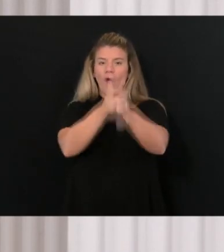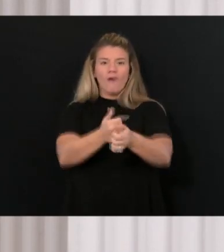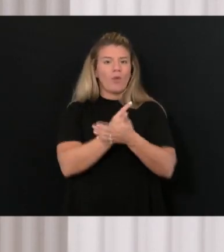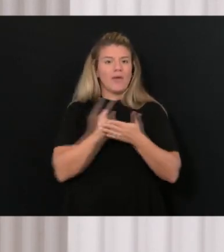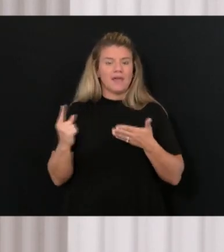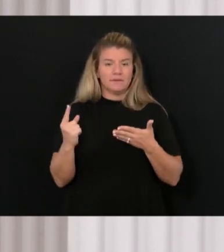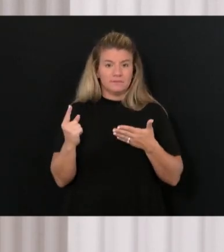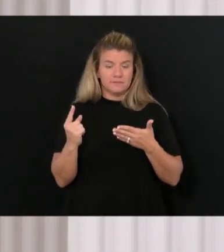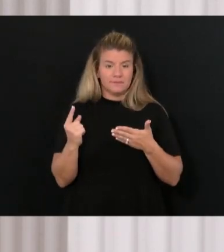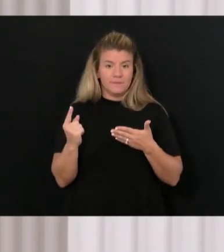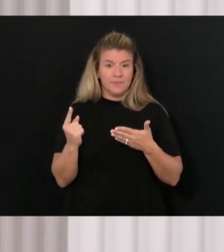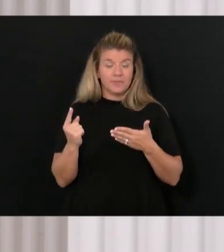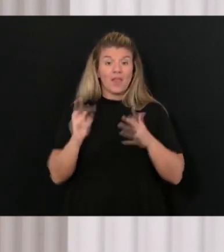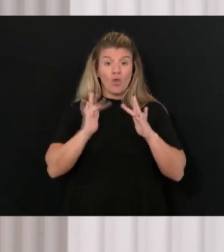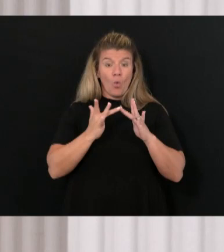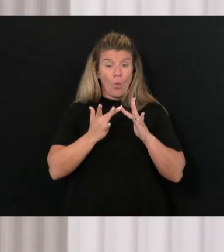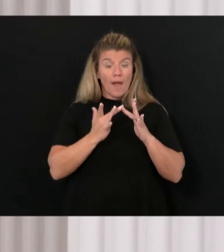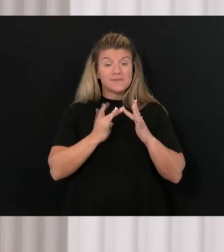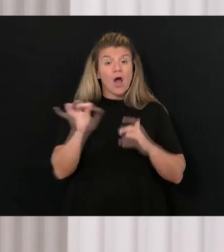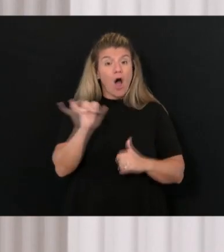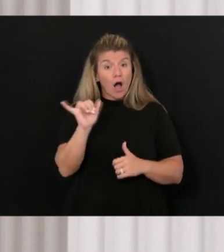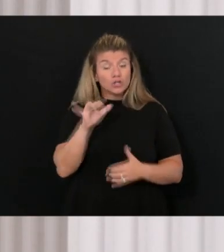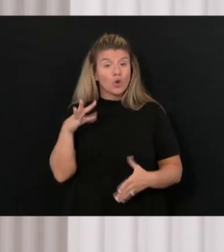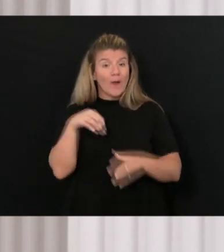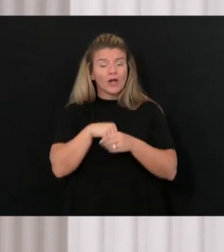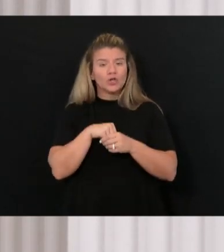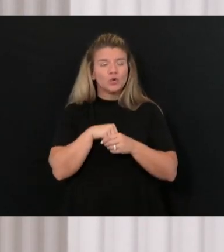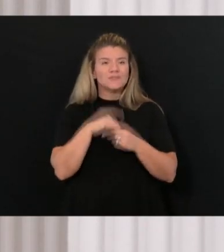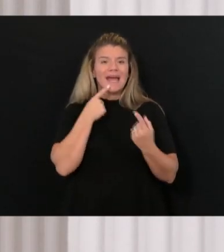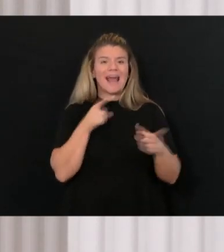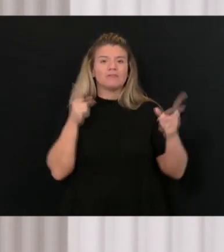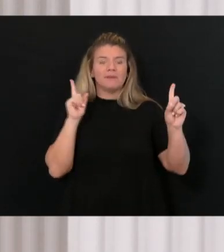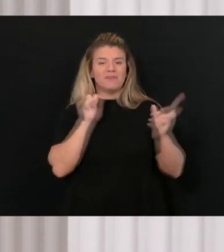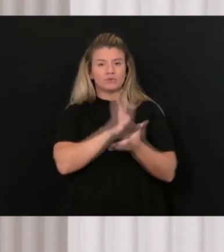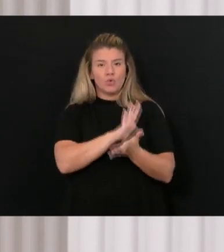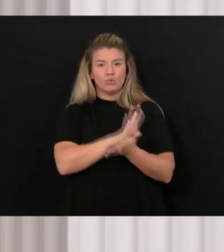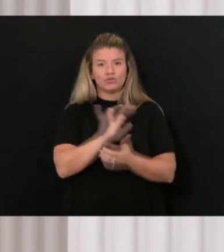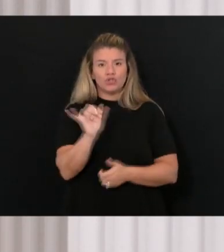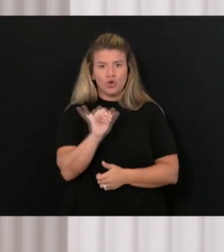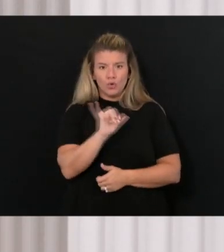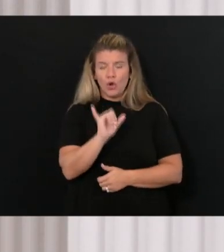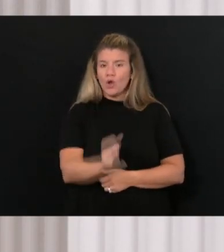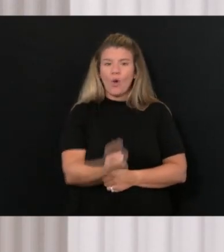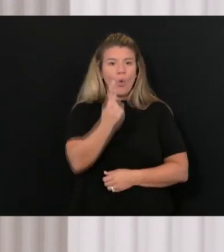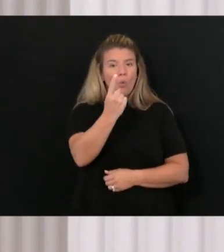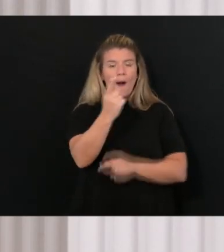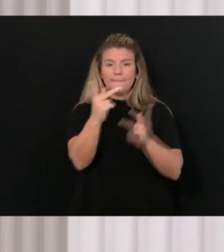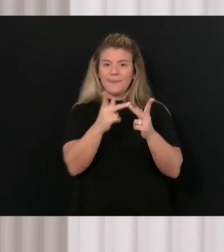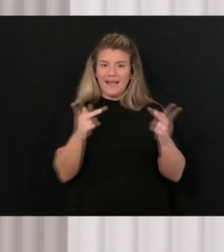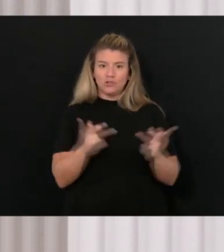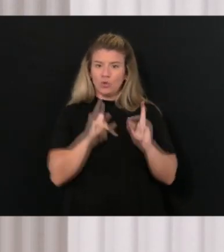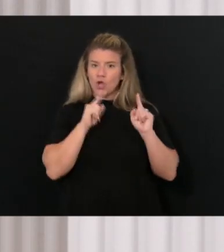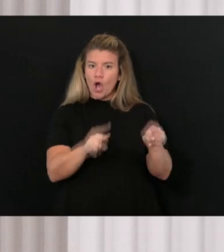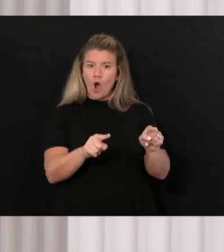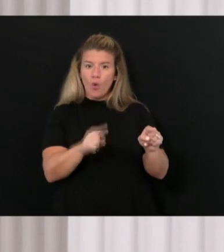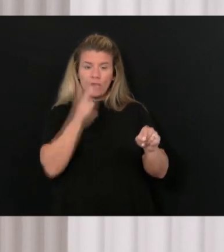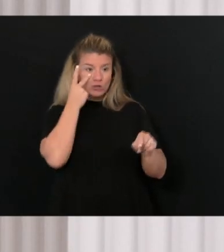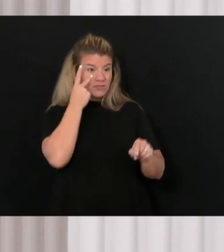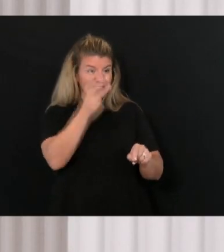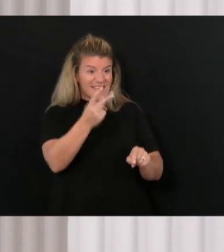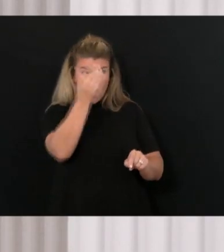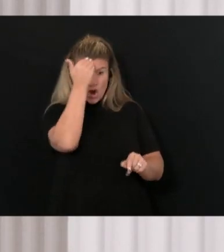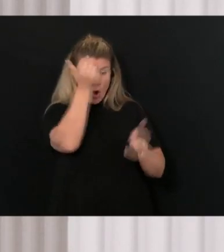week. And our website will also include any announcements from the schools. So it'll be one place you can go to, know everything you need to